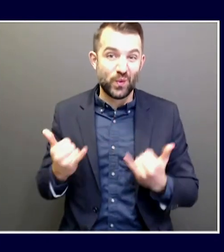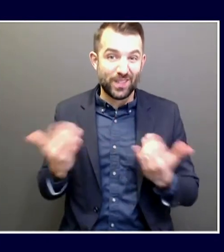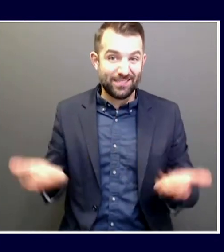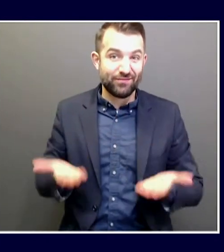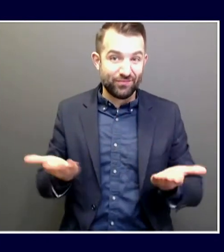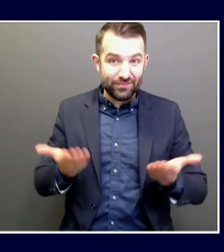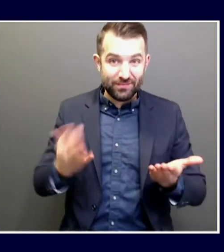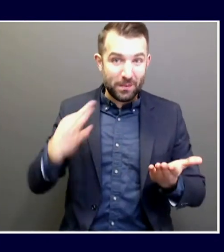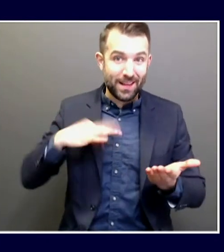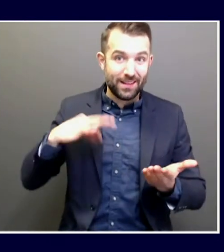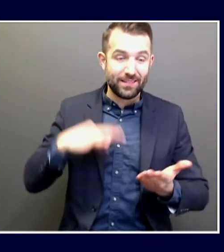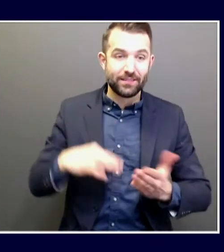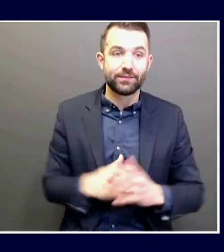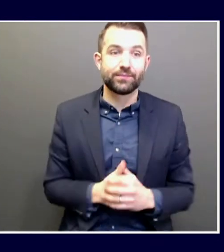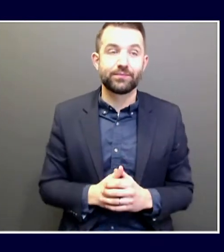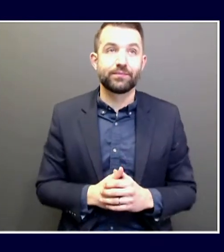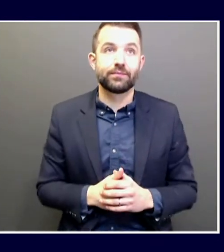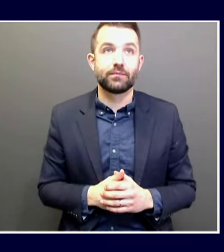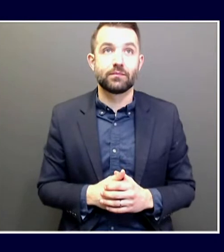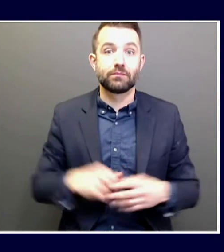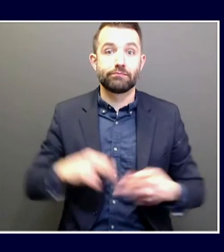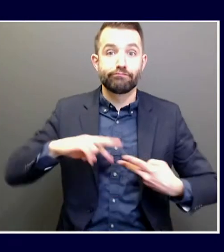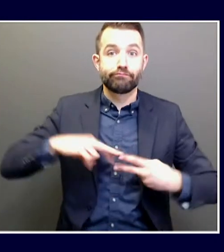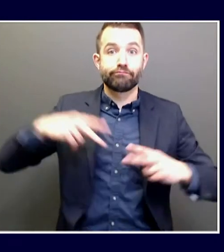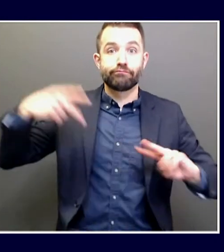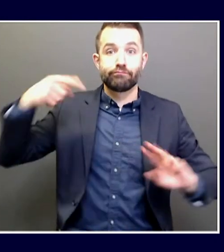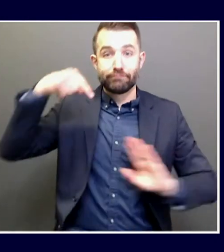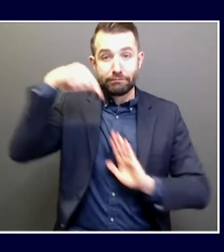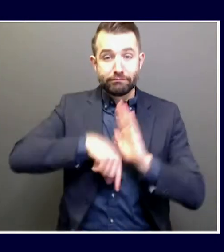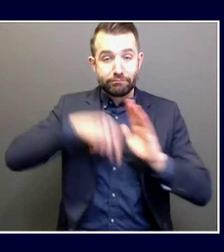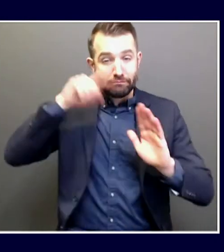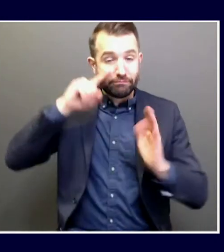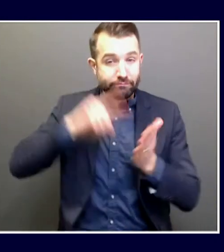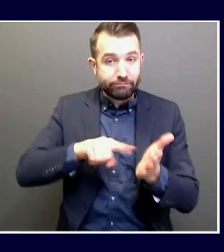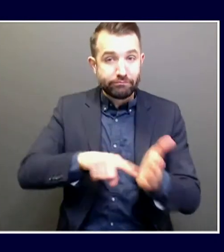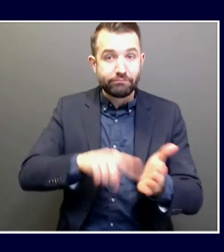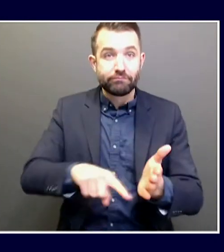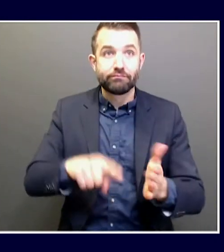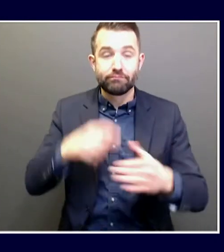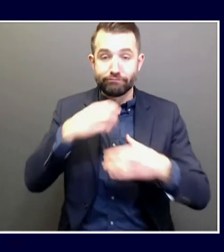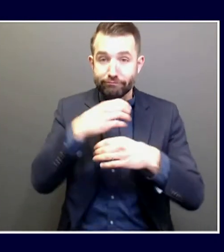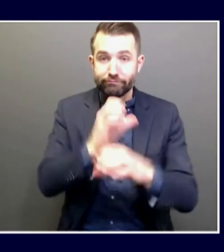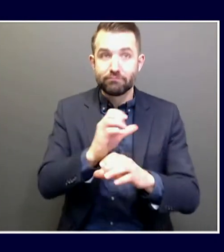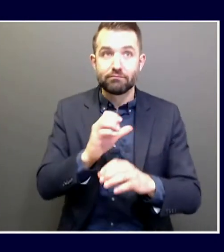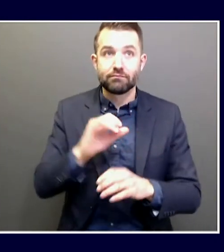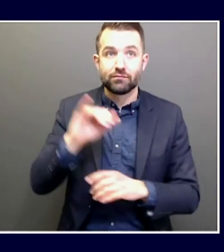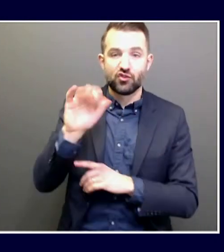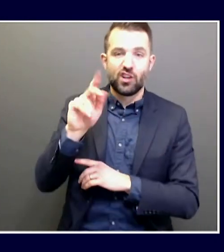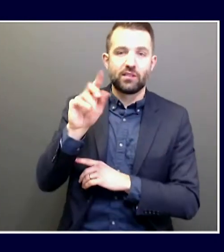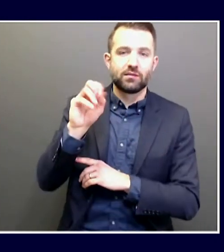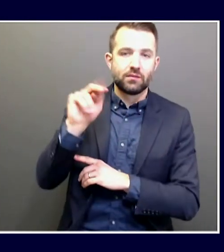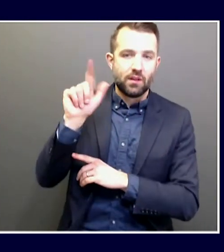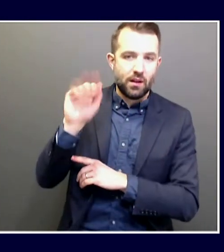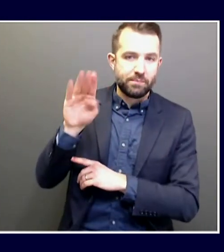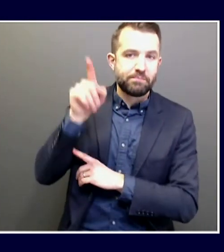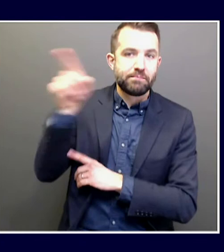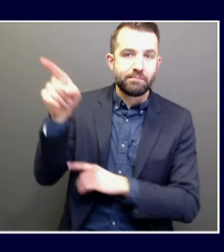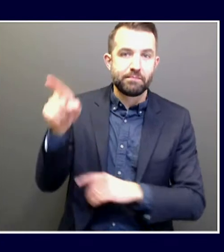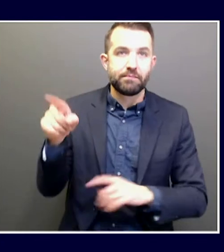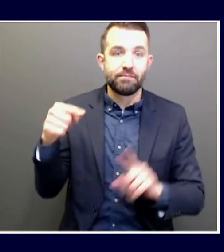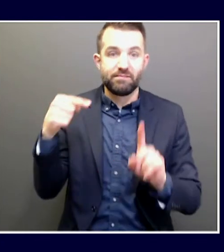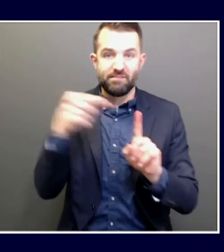the genome sequencing, for example, that is done in partnership with the Jackson Laboratories. Those are the reports that we publish every